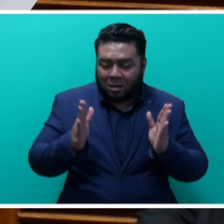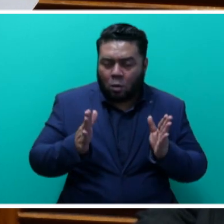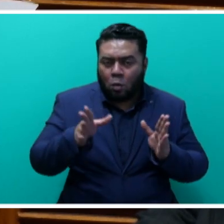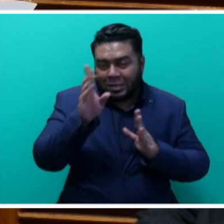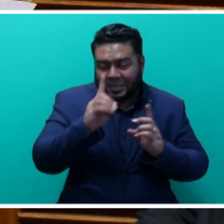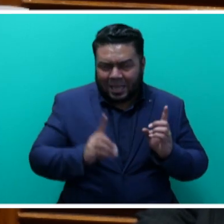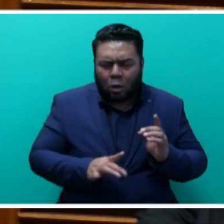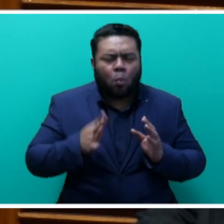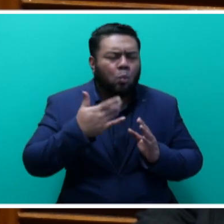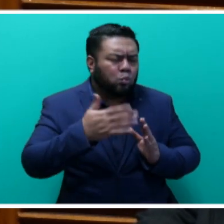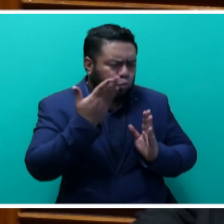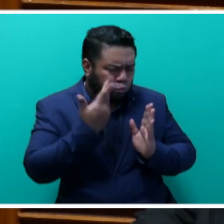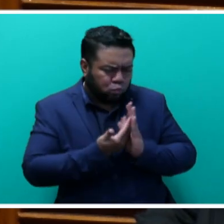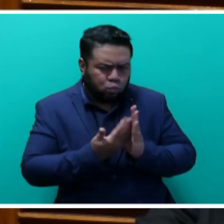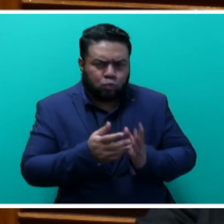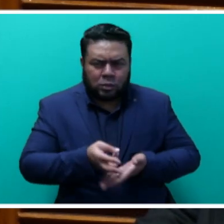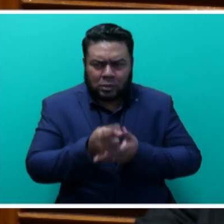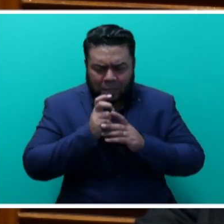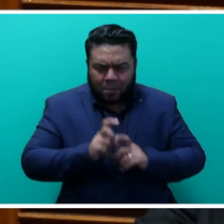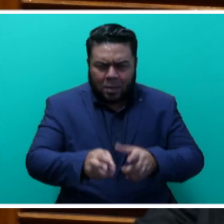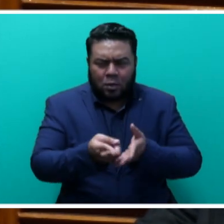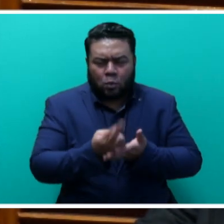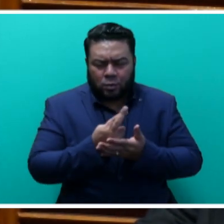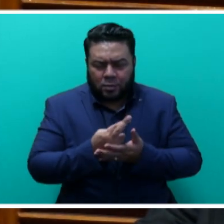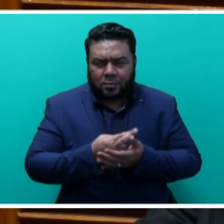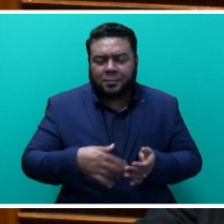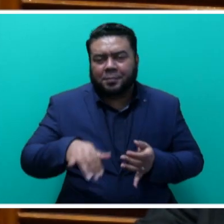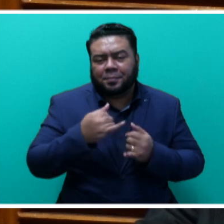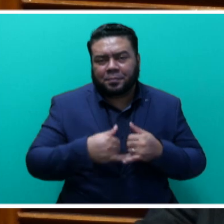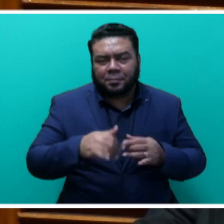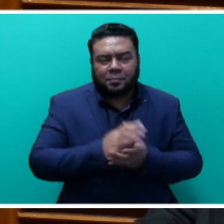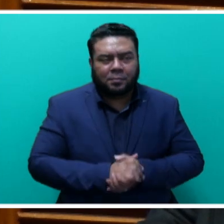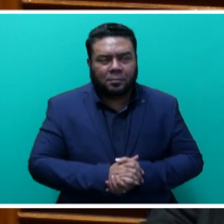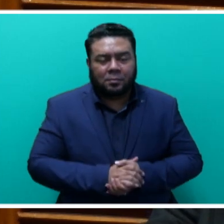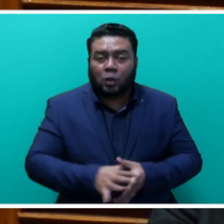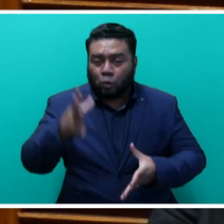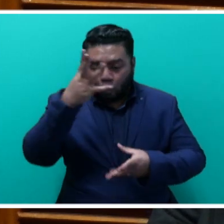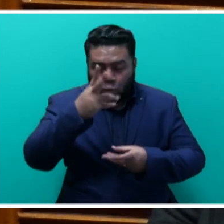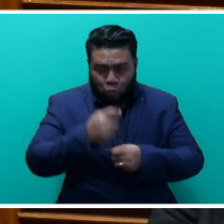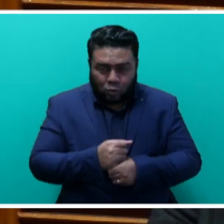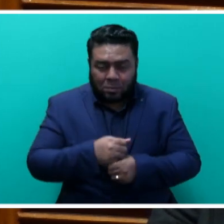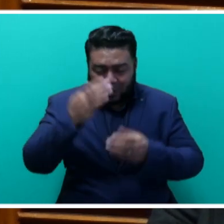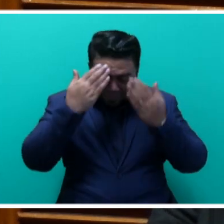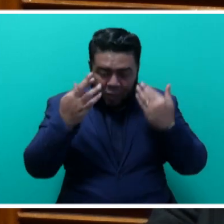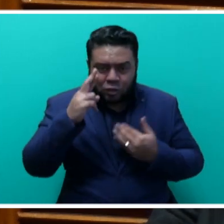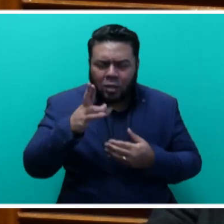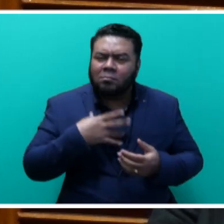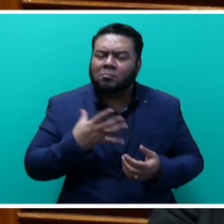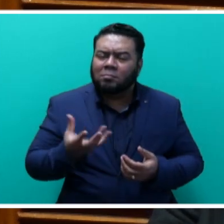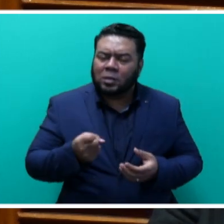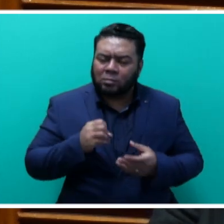ensure sustainability and resilient rural infrastructure. To conclude, Mr. Speaker, sir, the Ministry of Rural and